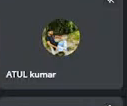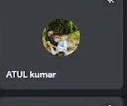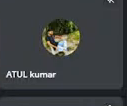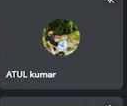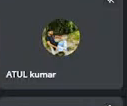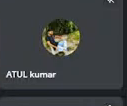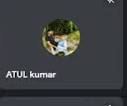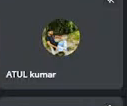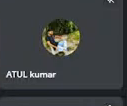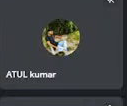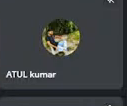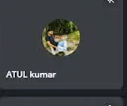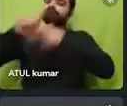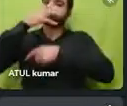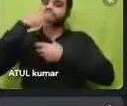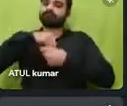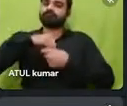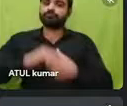language?